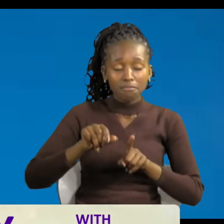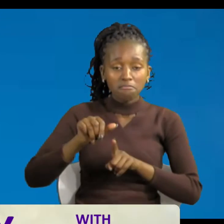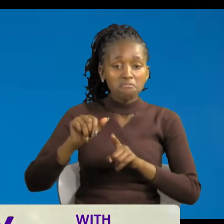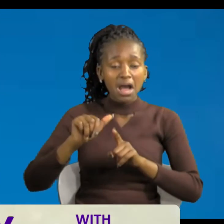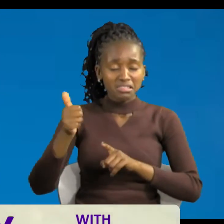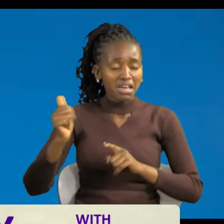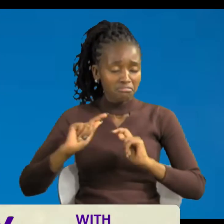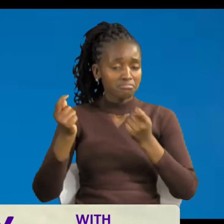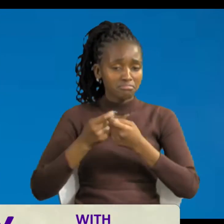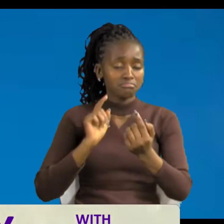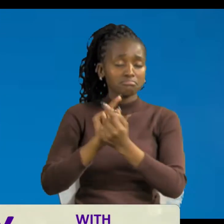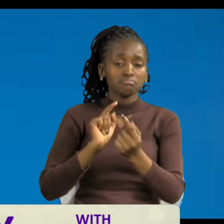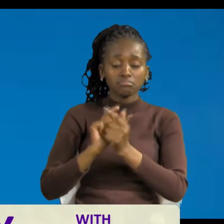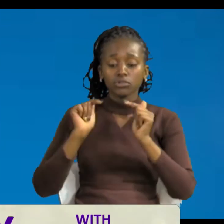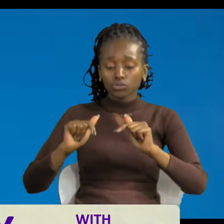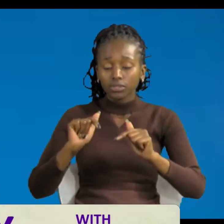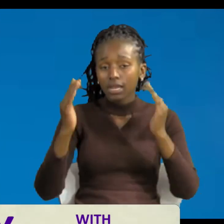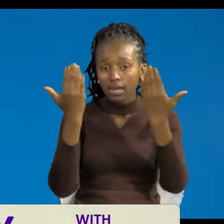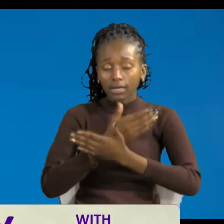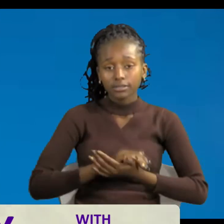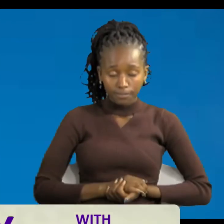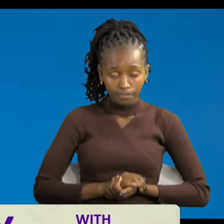just some of the fixtures tonight. But then again,